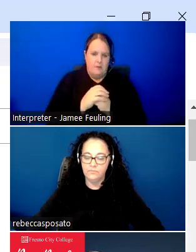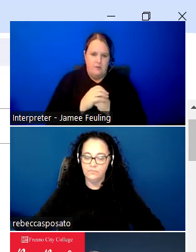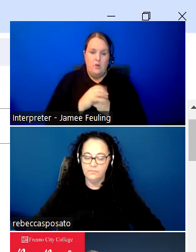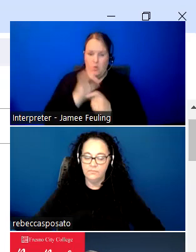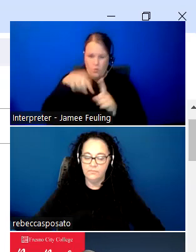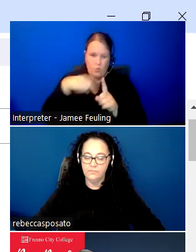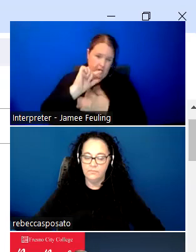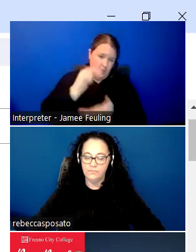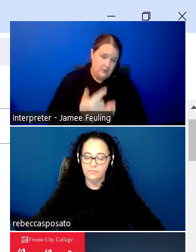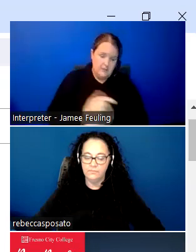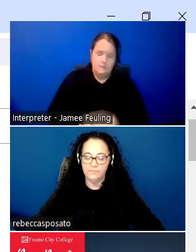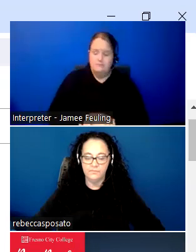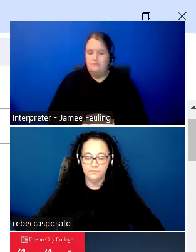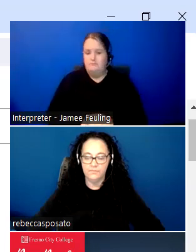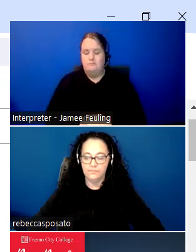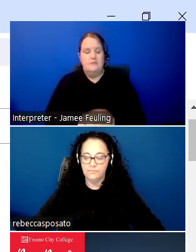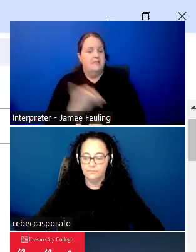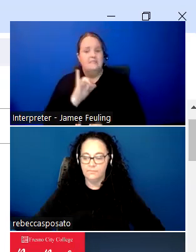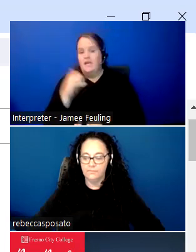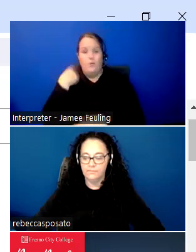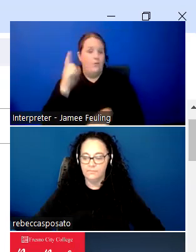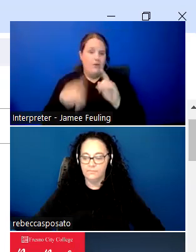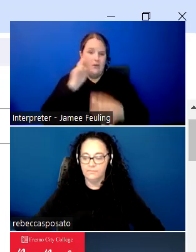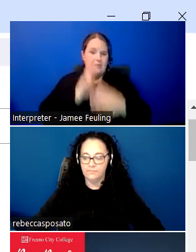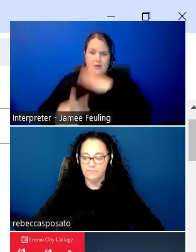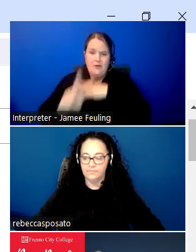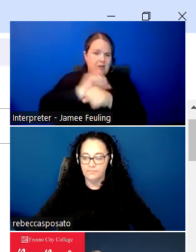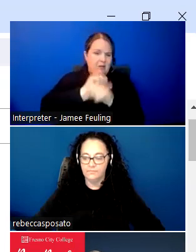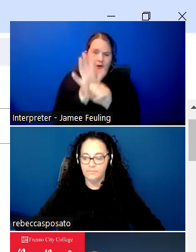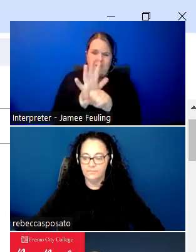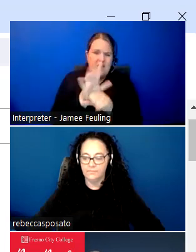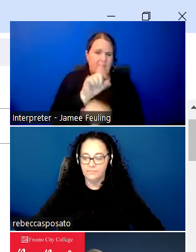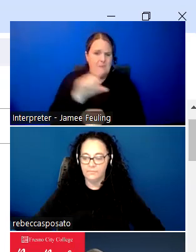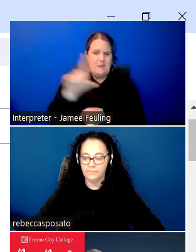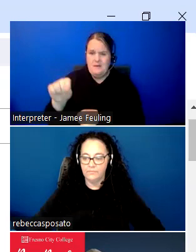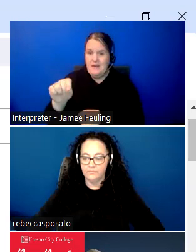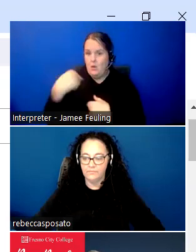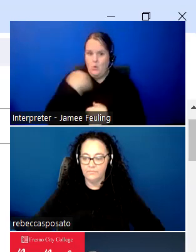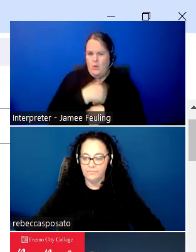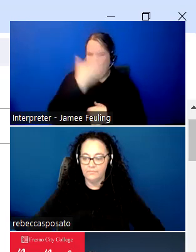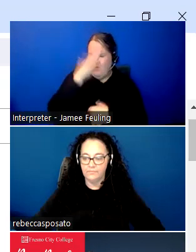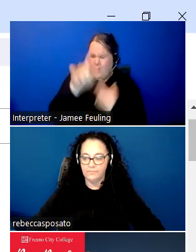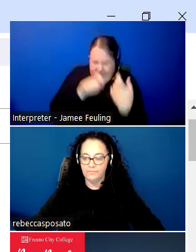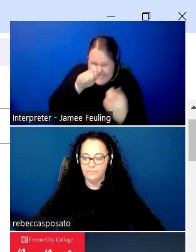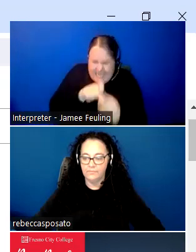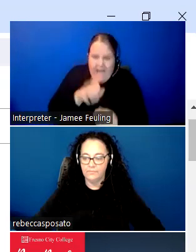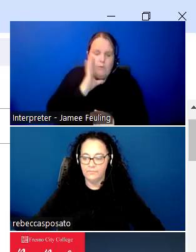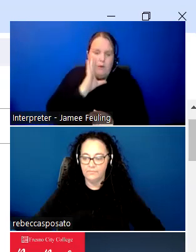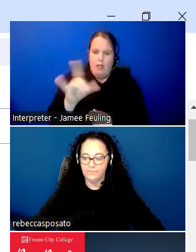graduate. Just like we weren't able to predict COVID in 2020, we don't know what it's going to look like exactly when you